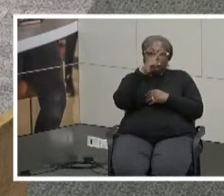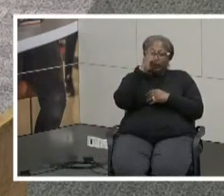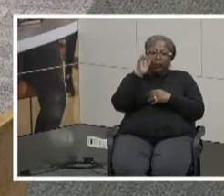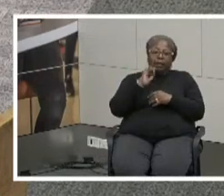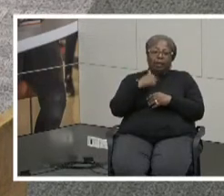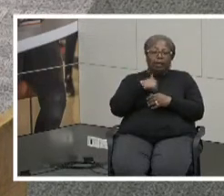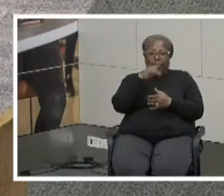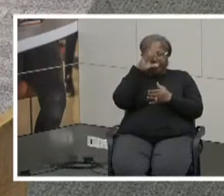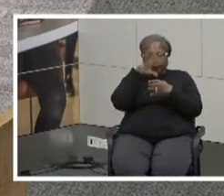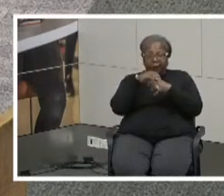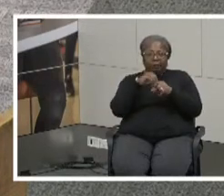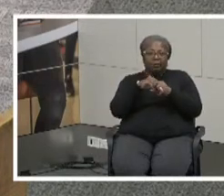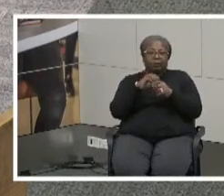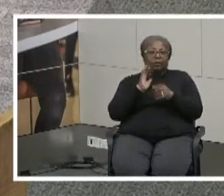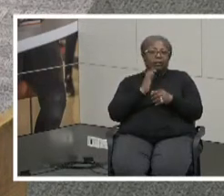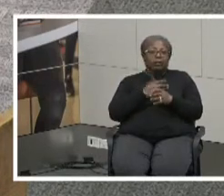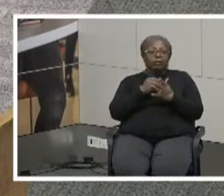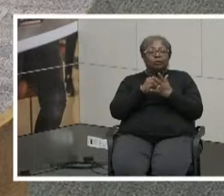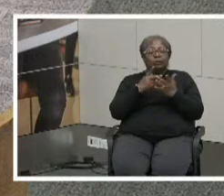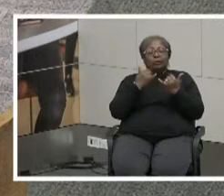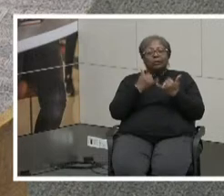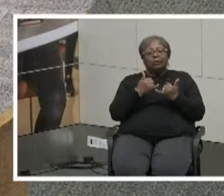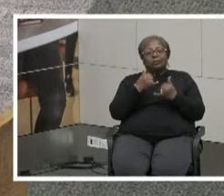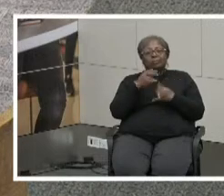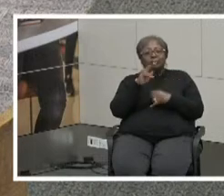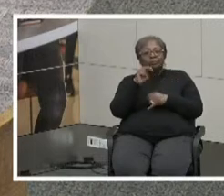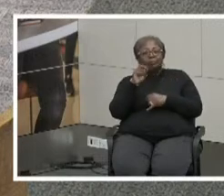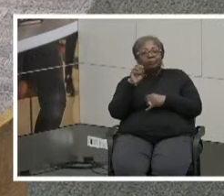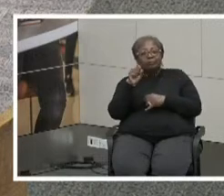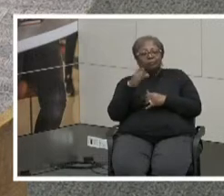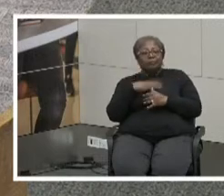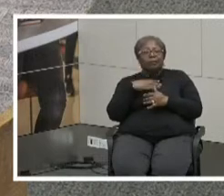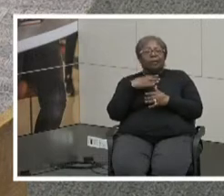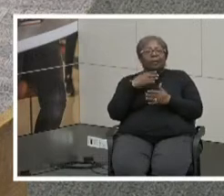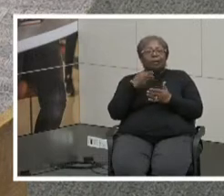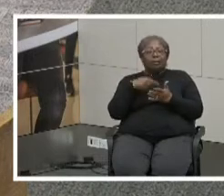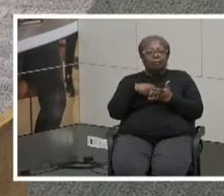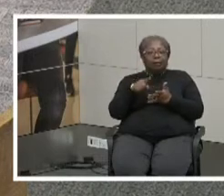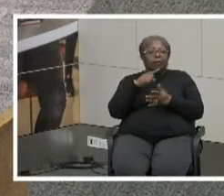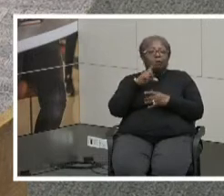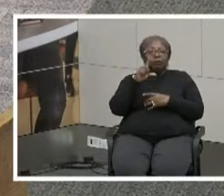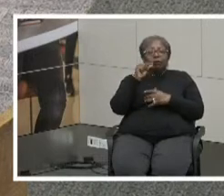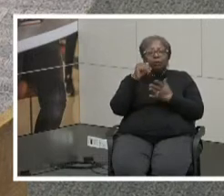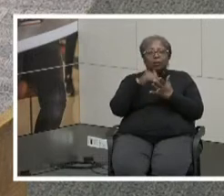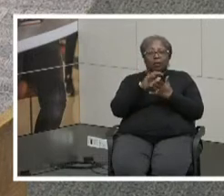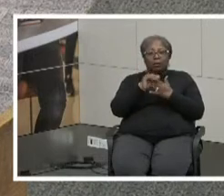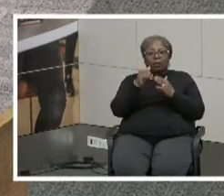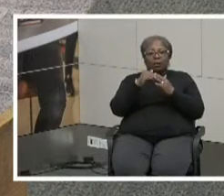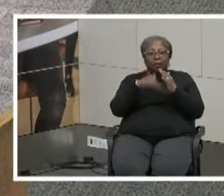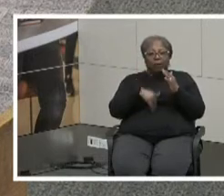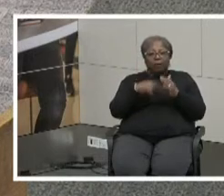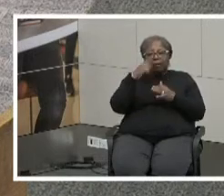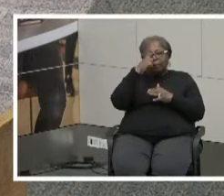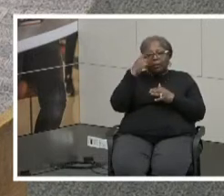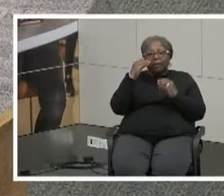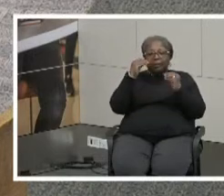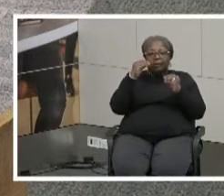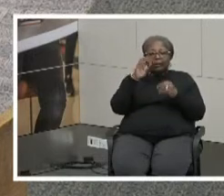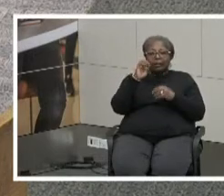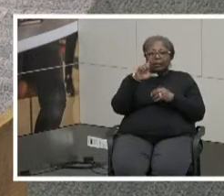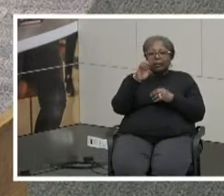our students now now going into NES my salary will be $20,000 less than a rookie teacher because I teach an